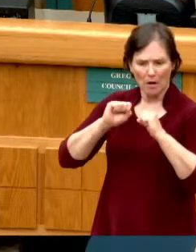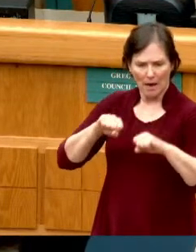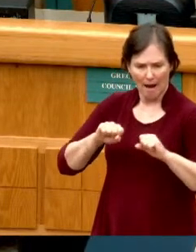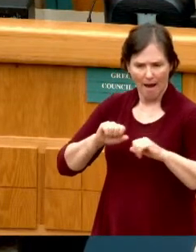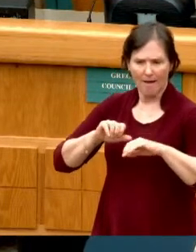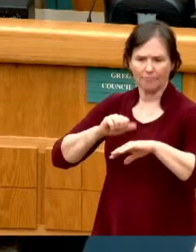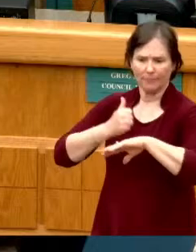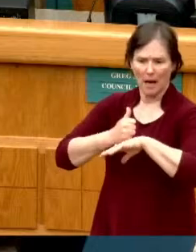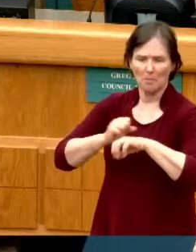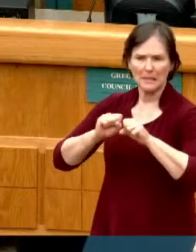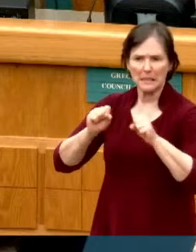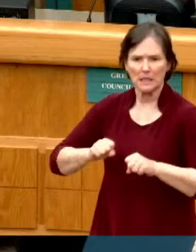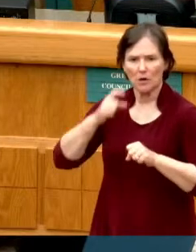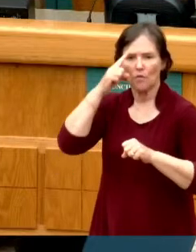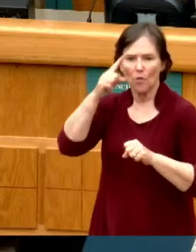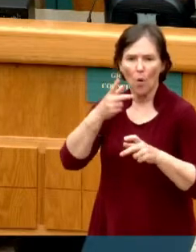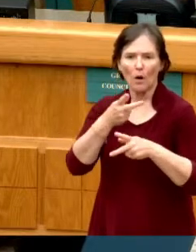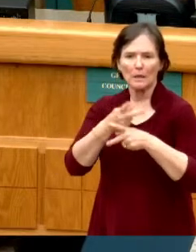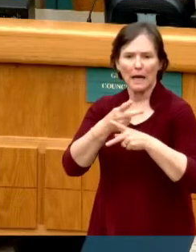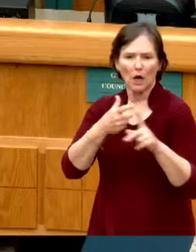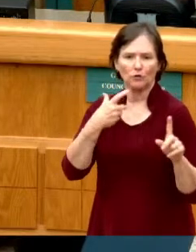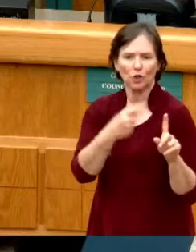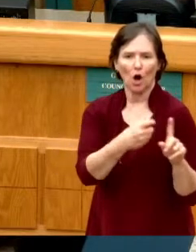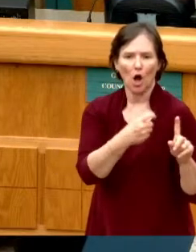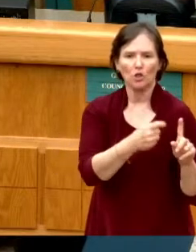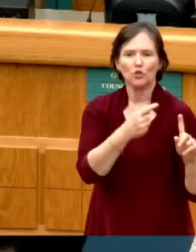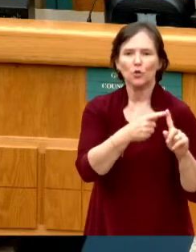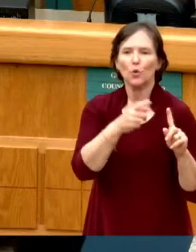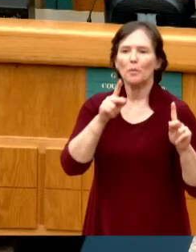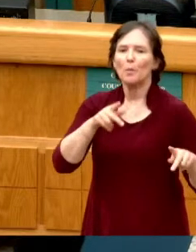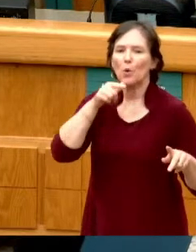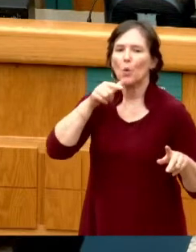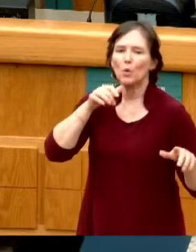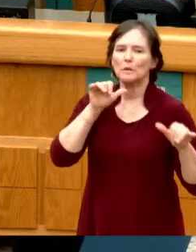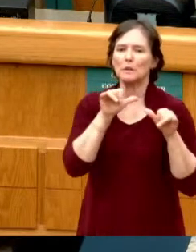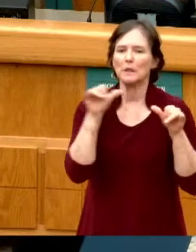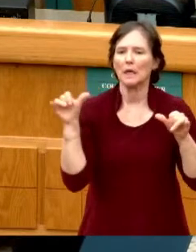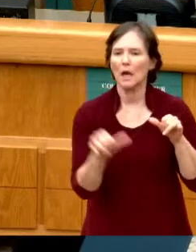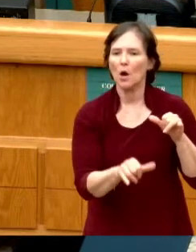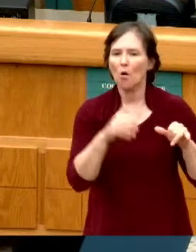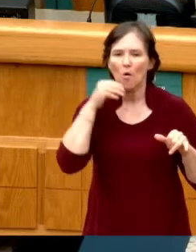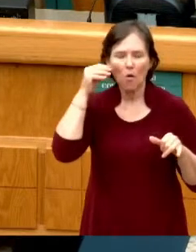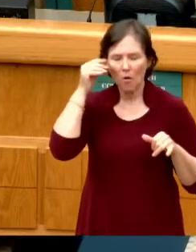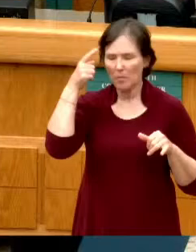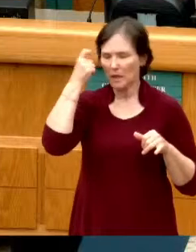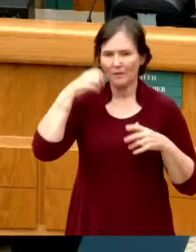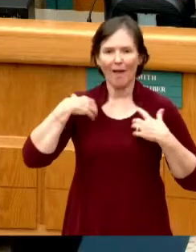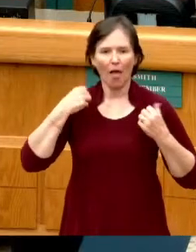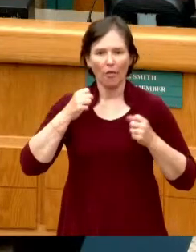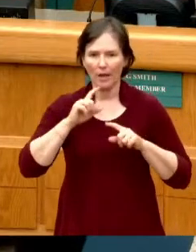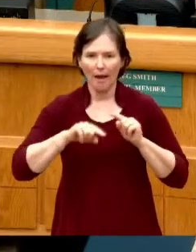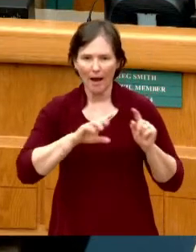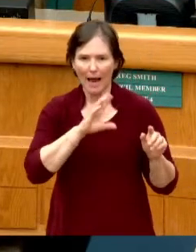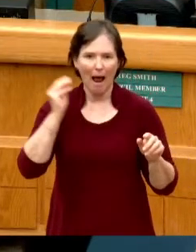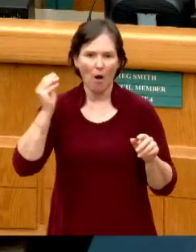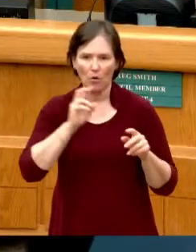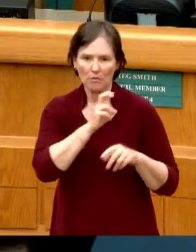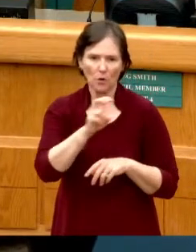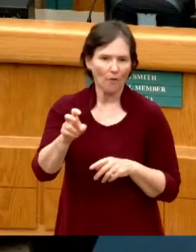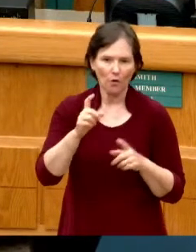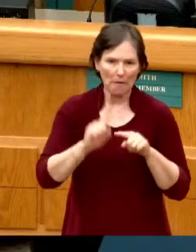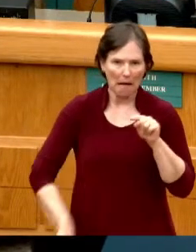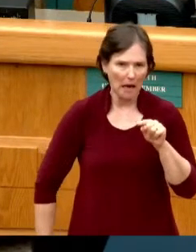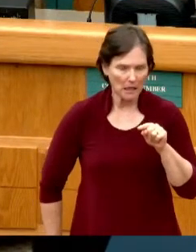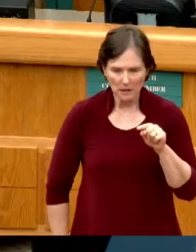or they're just homebound, either way. But right now, we're in those discussions. So as soon as we have something available, and we're working very hard to get it out, because we